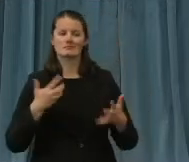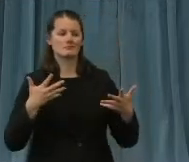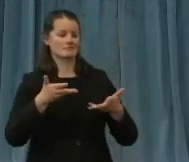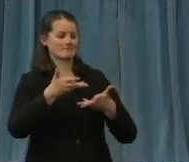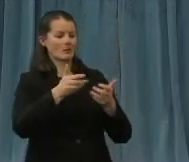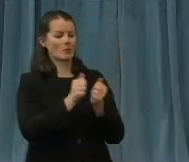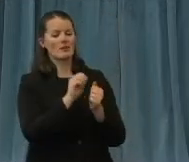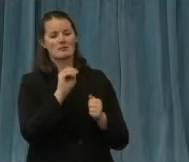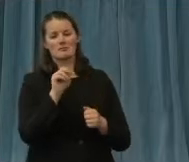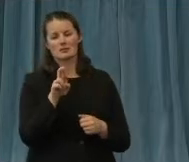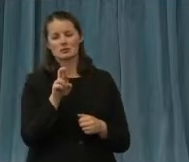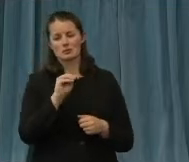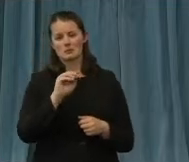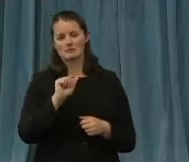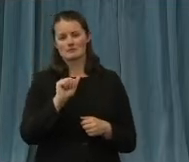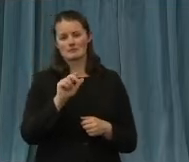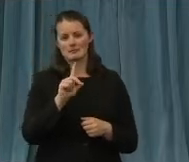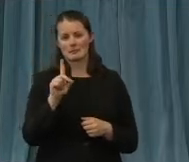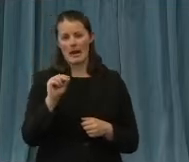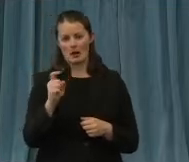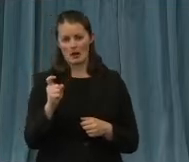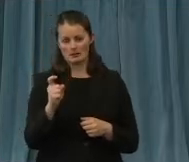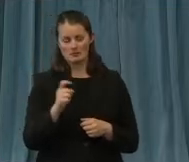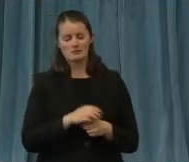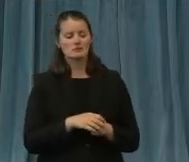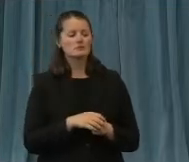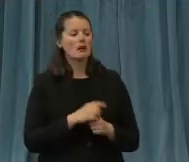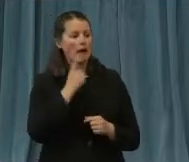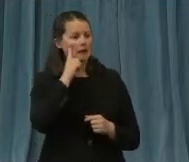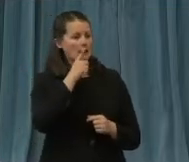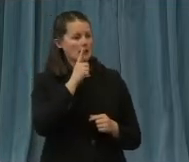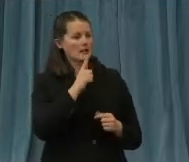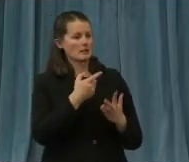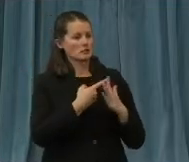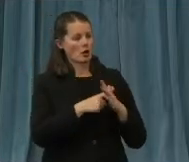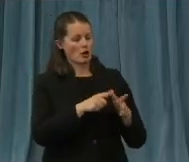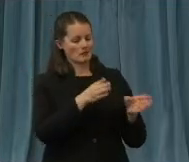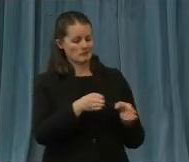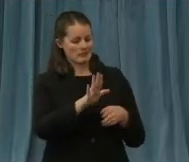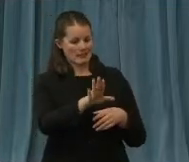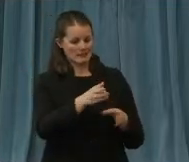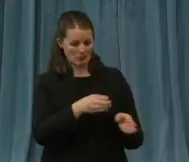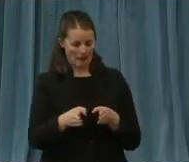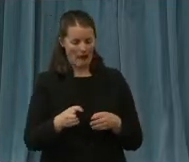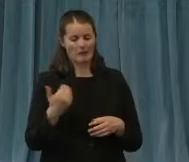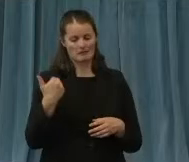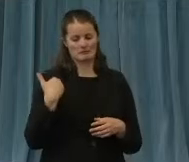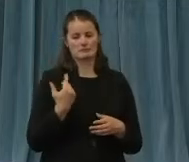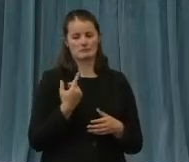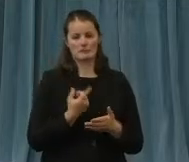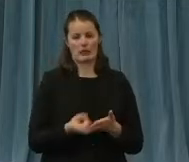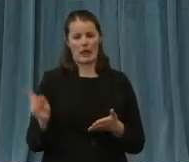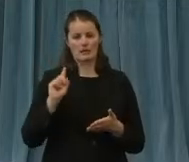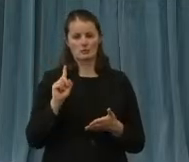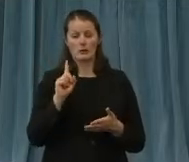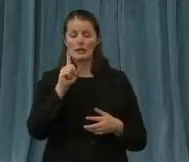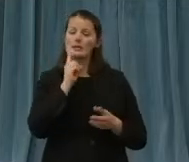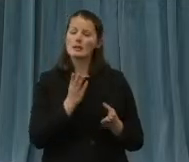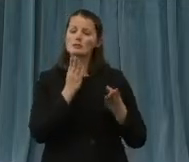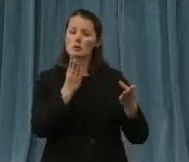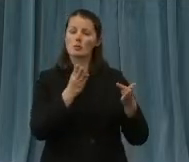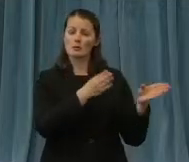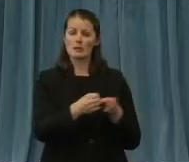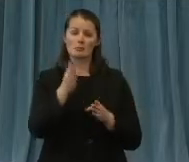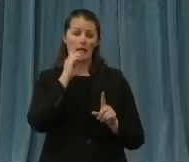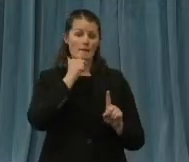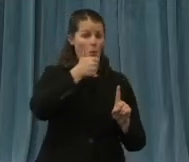last week. He sent me the plan late last week, I think, and I read it. He's proposing a plan for himself, not for the entire industry.